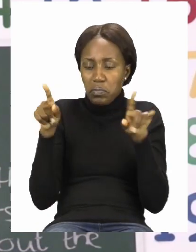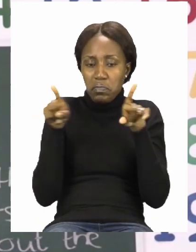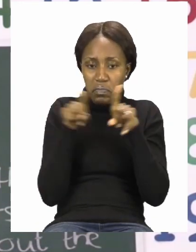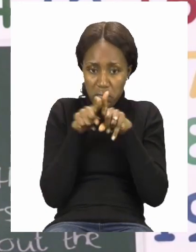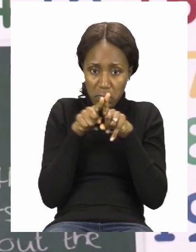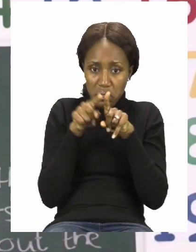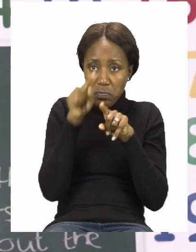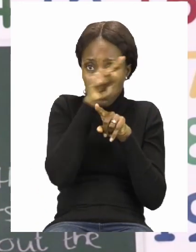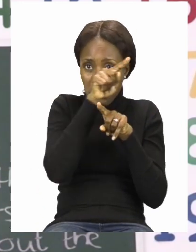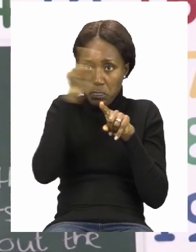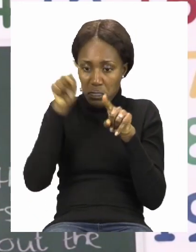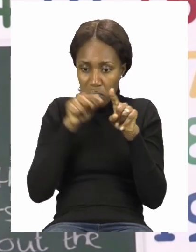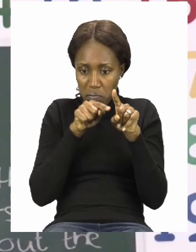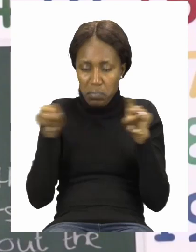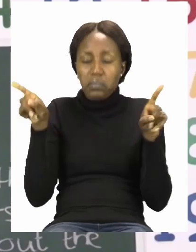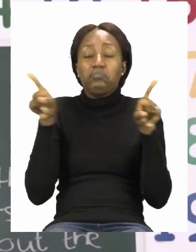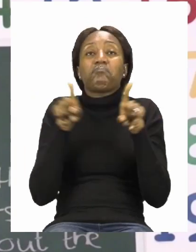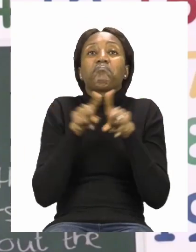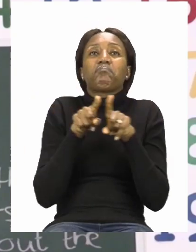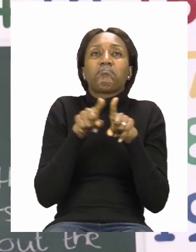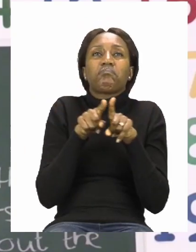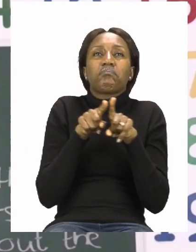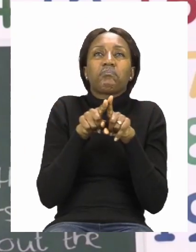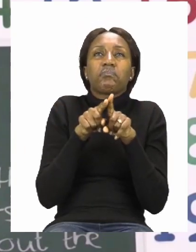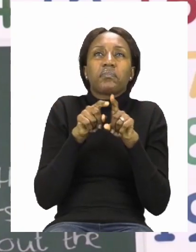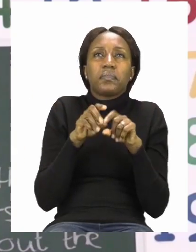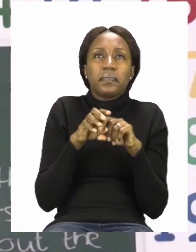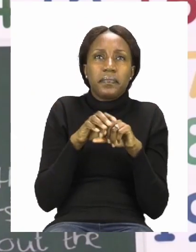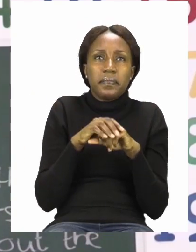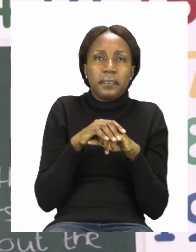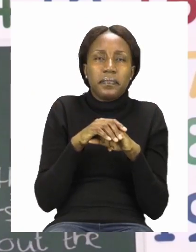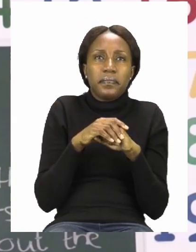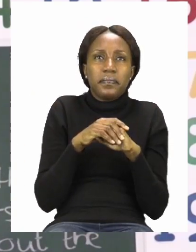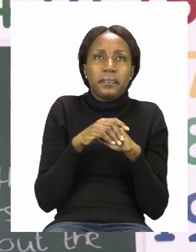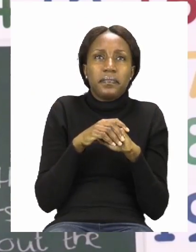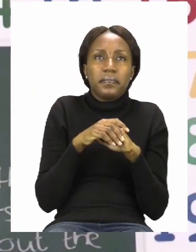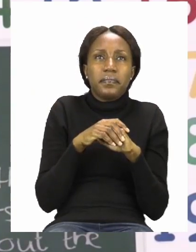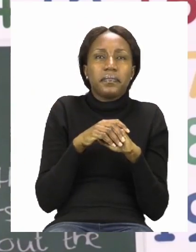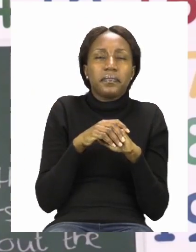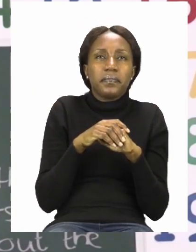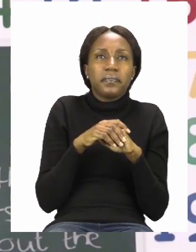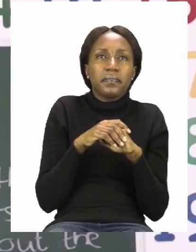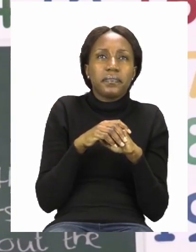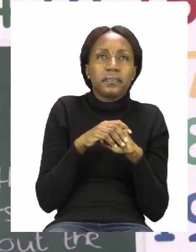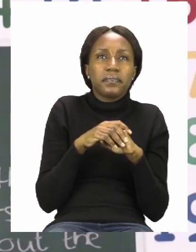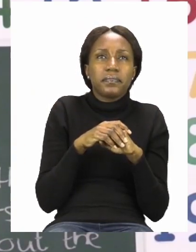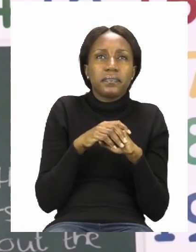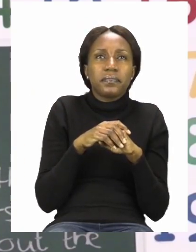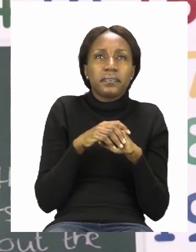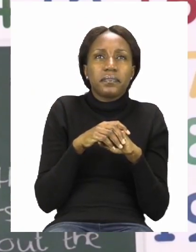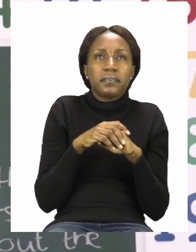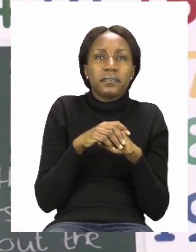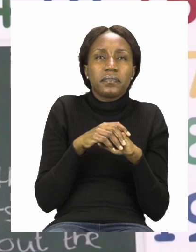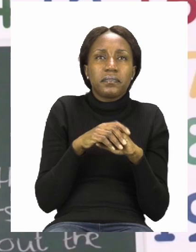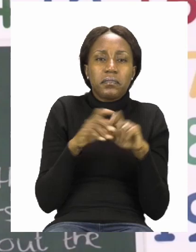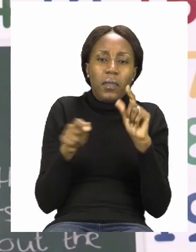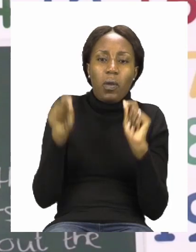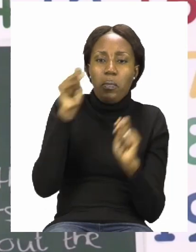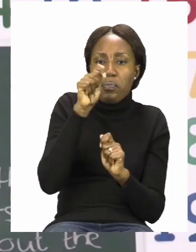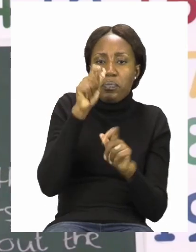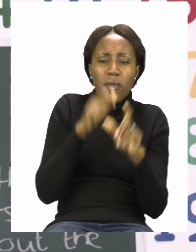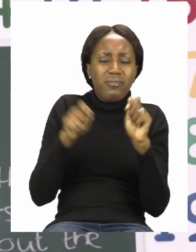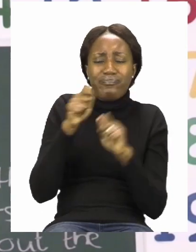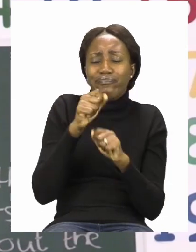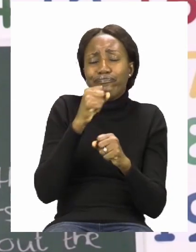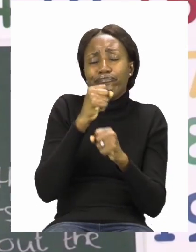sides. So these 2 are equal and then these 2 are equal. So no matter which way